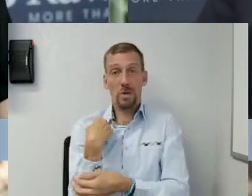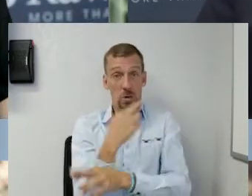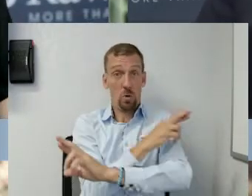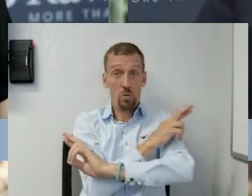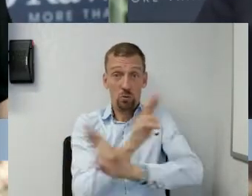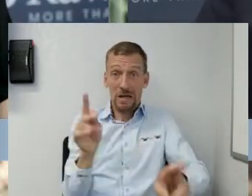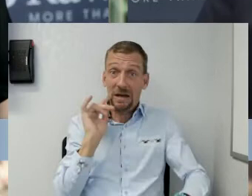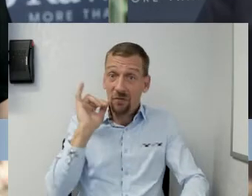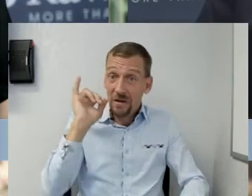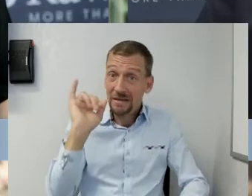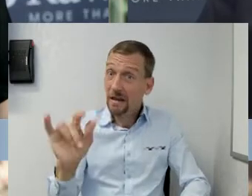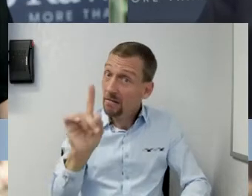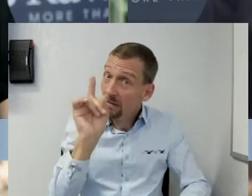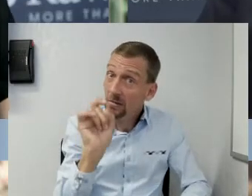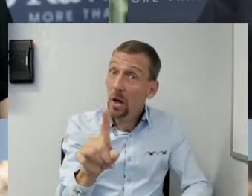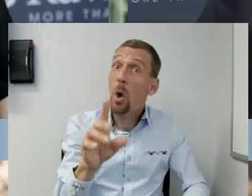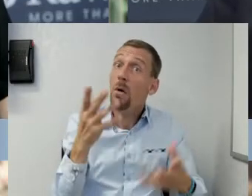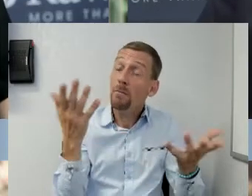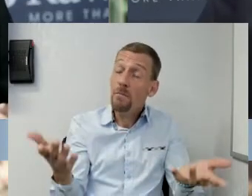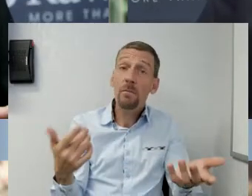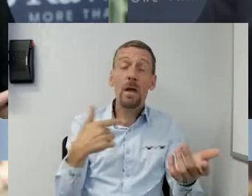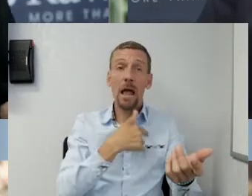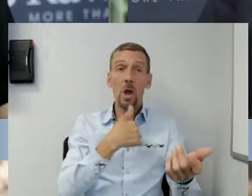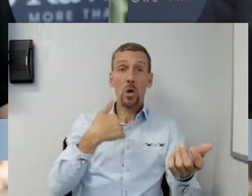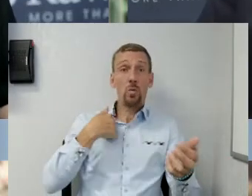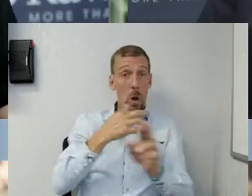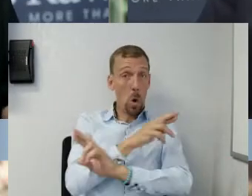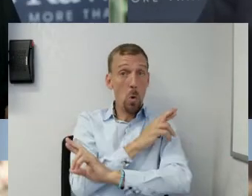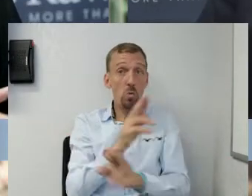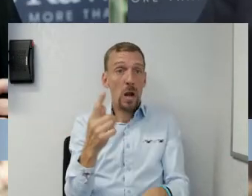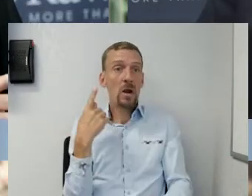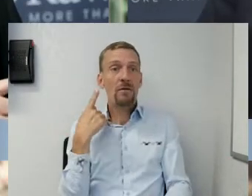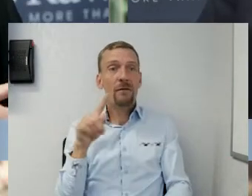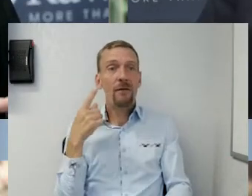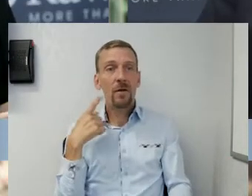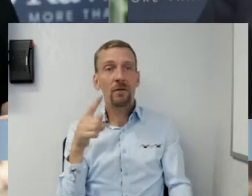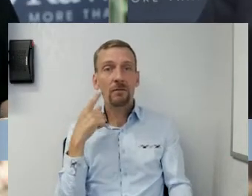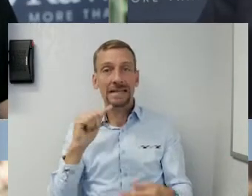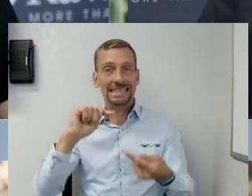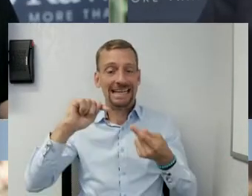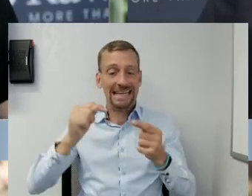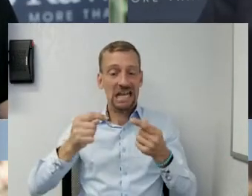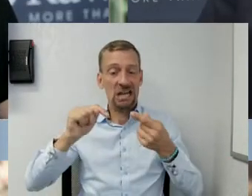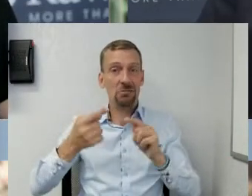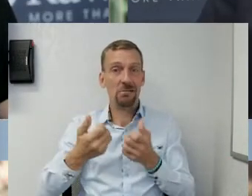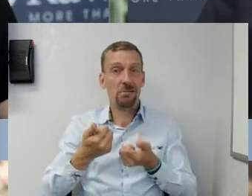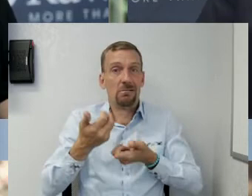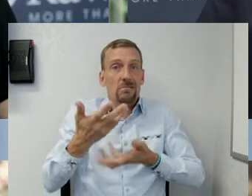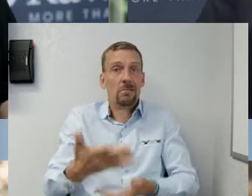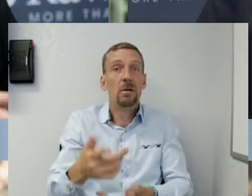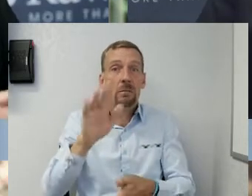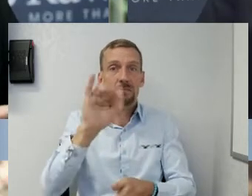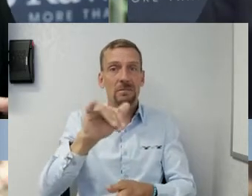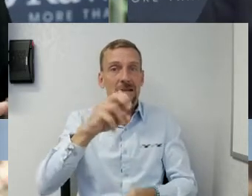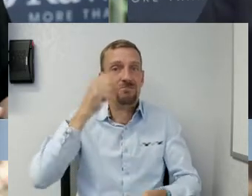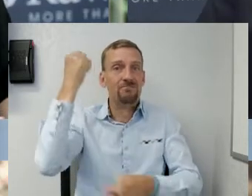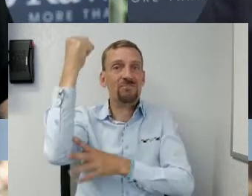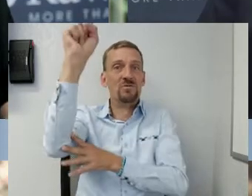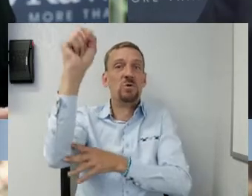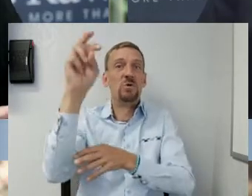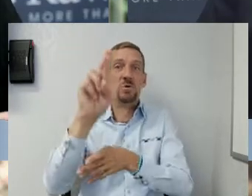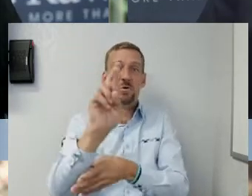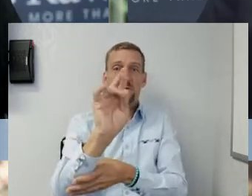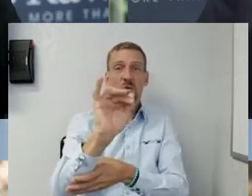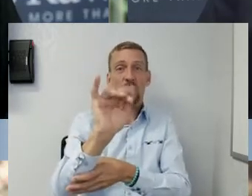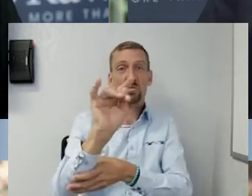that? And then they also wanted to know, how equipped are we to handle injuries caused by those protests or